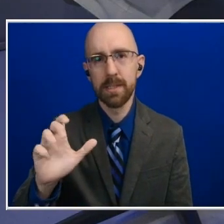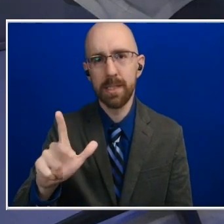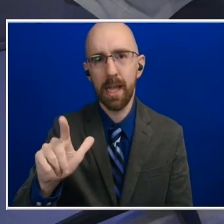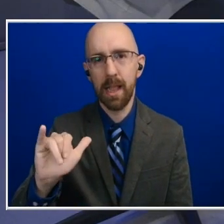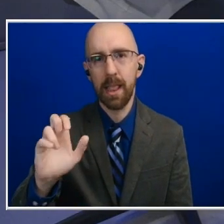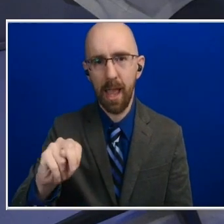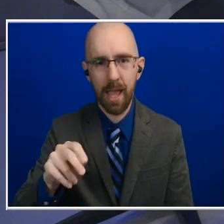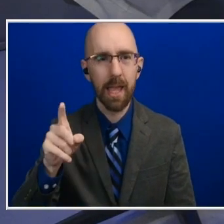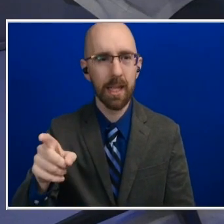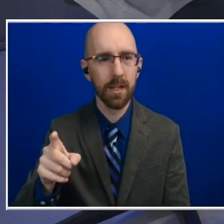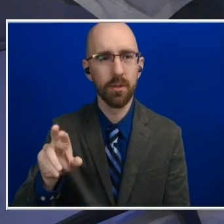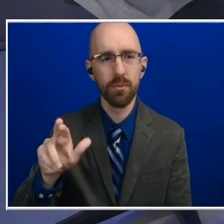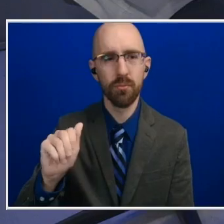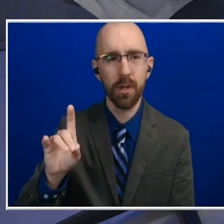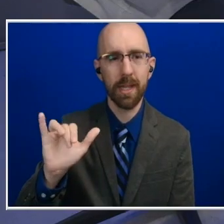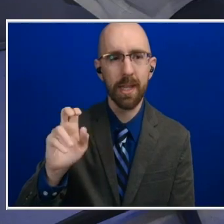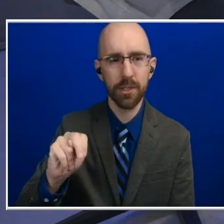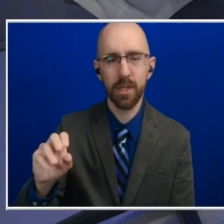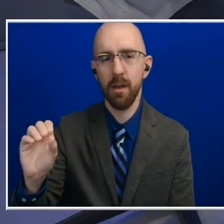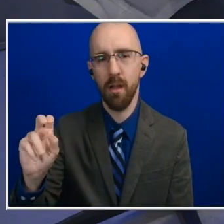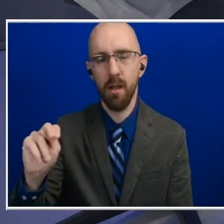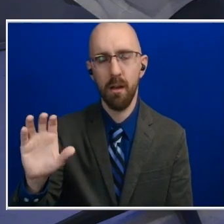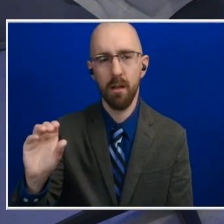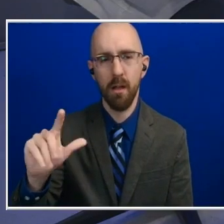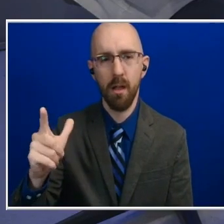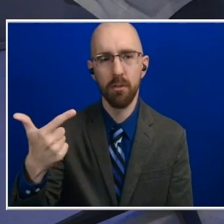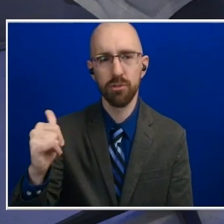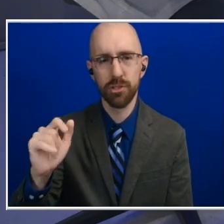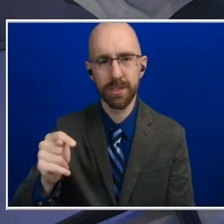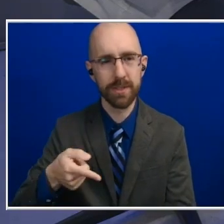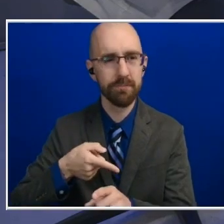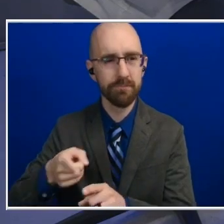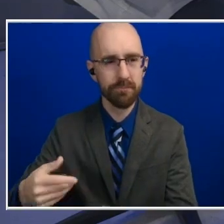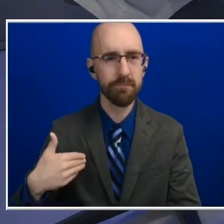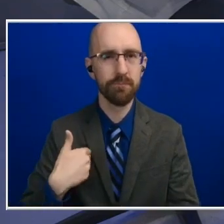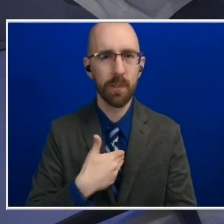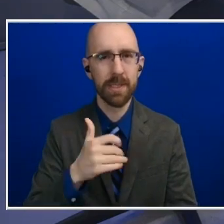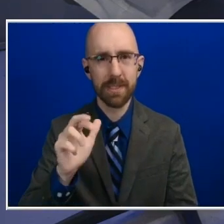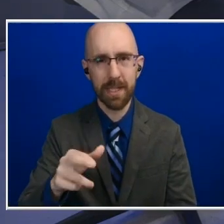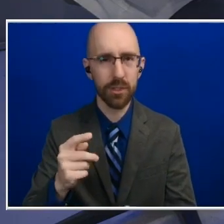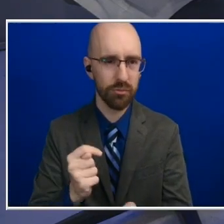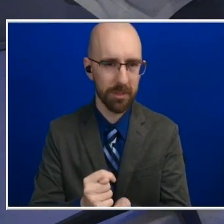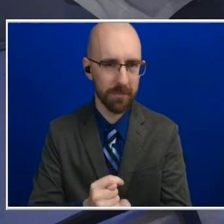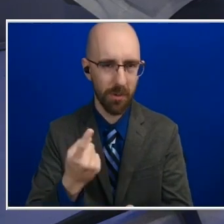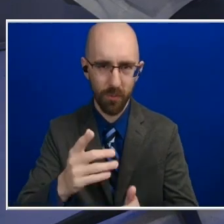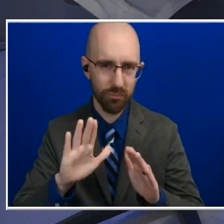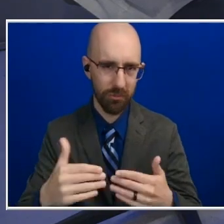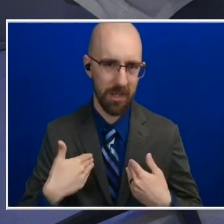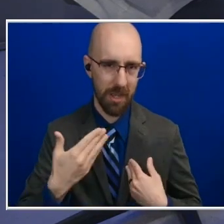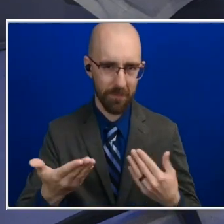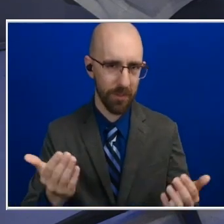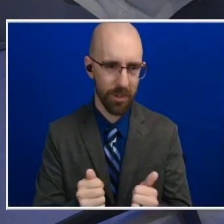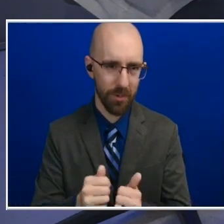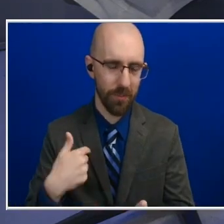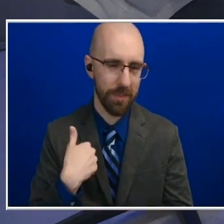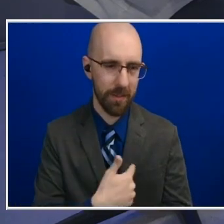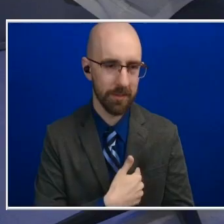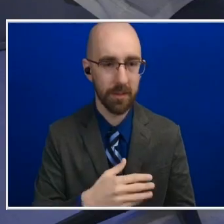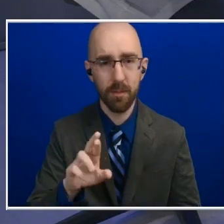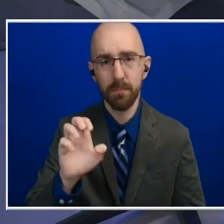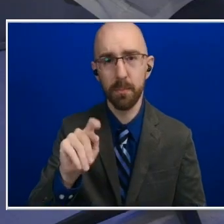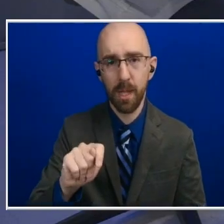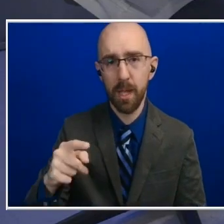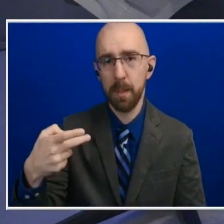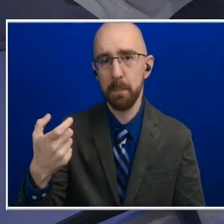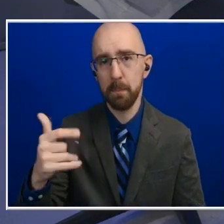system, specializing in the treatment of breast cancer. Always good to have you here with us. Thank you for having me. So, Bret, Peggy, this is a big week for